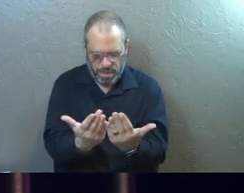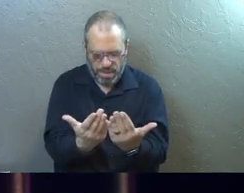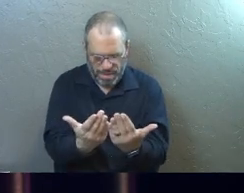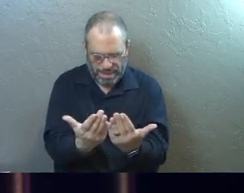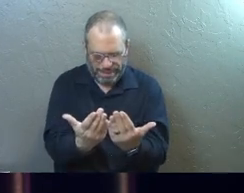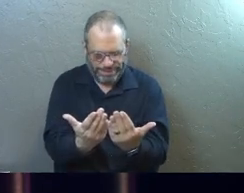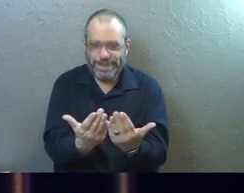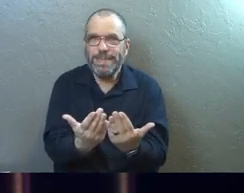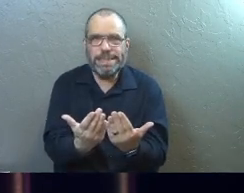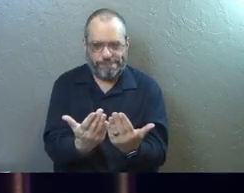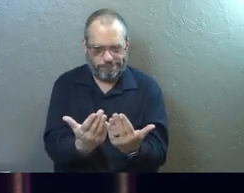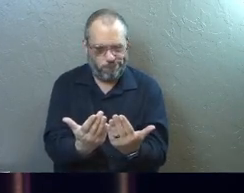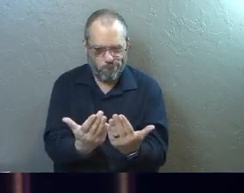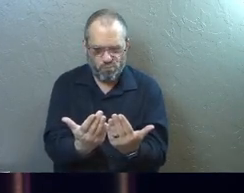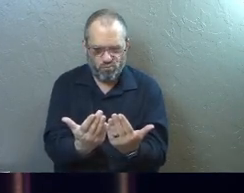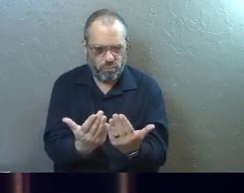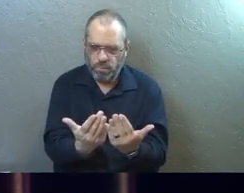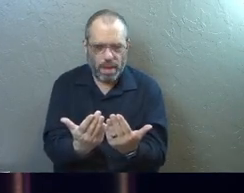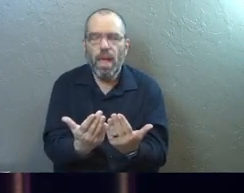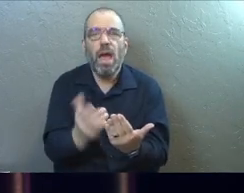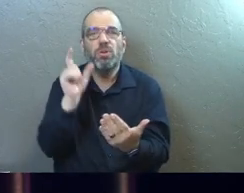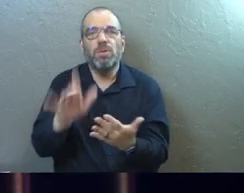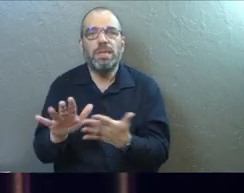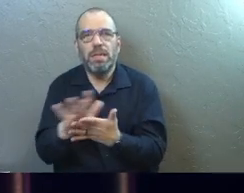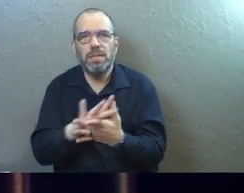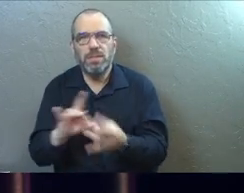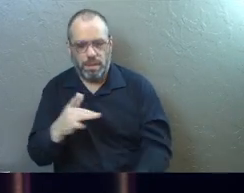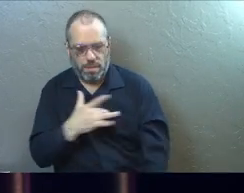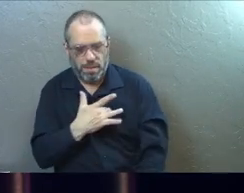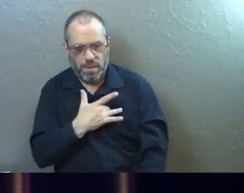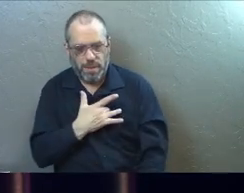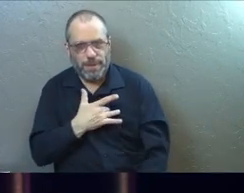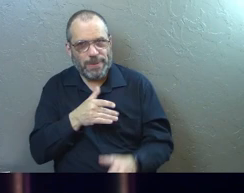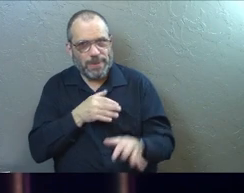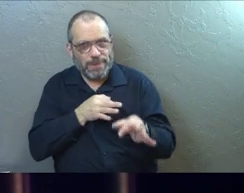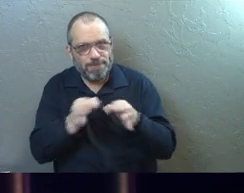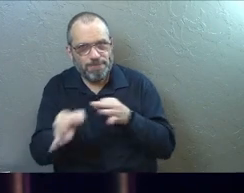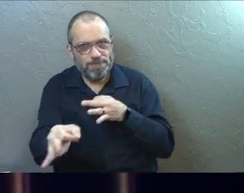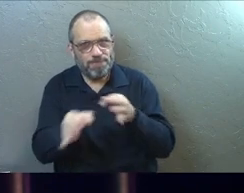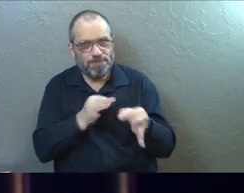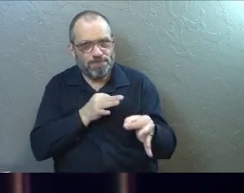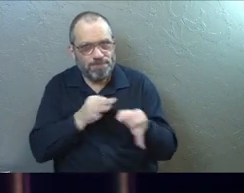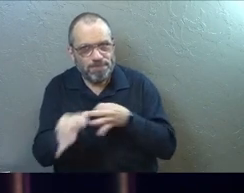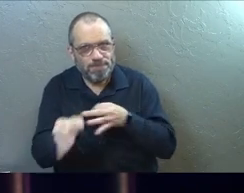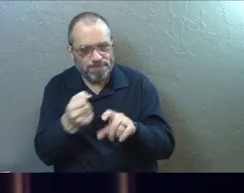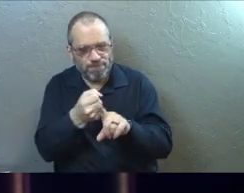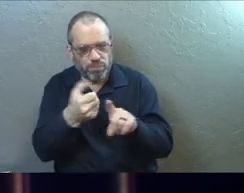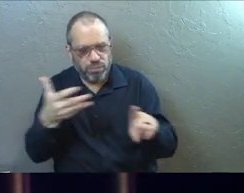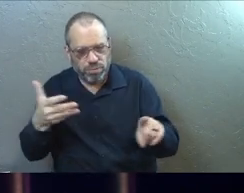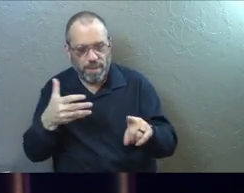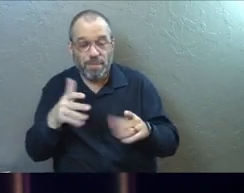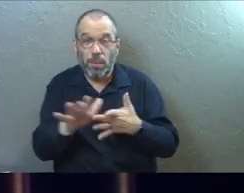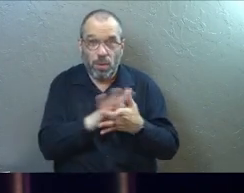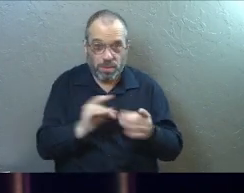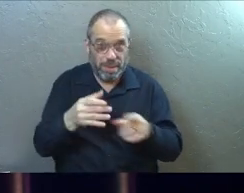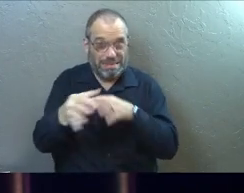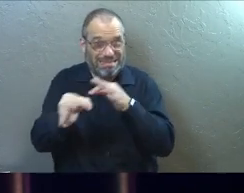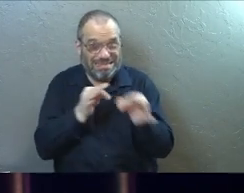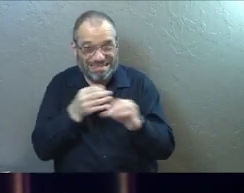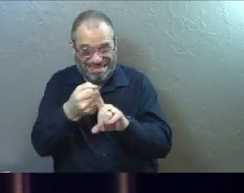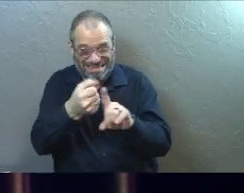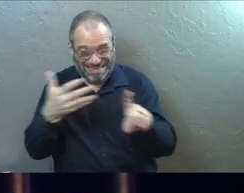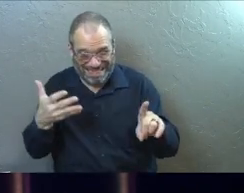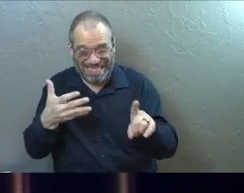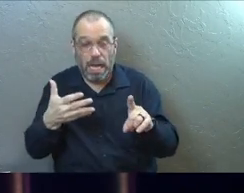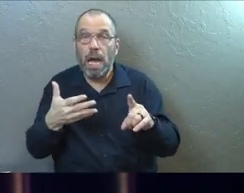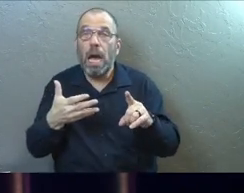bit hopeless with that. We need the Spirit of God to explain it to us. And when he explains it to us,